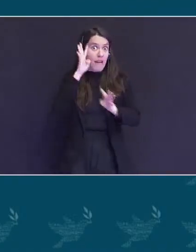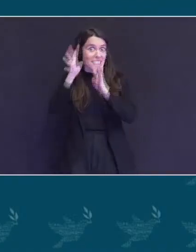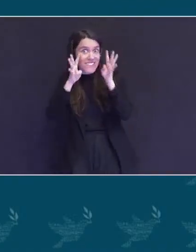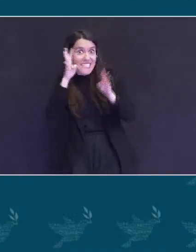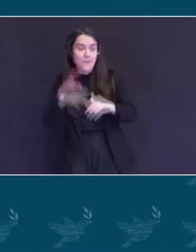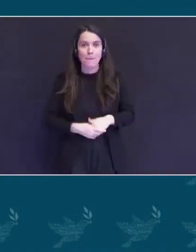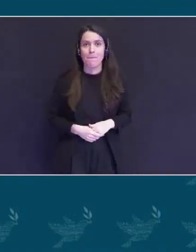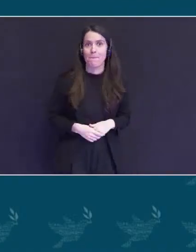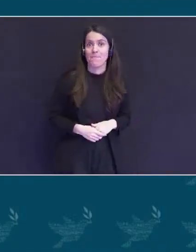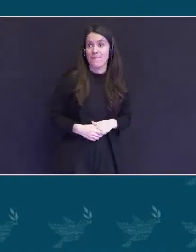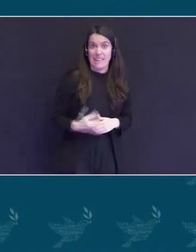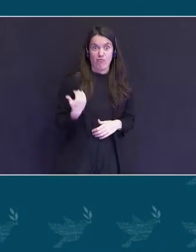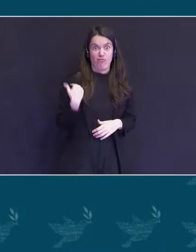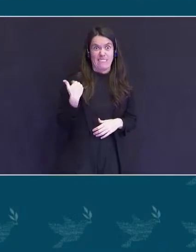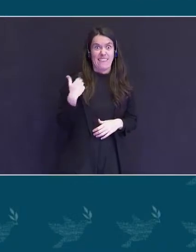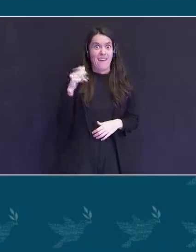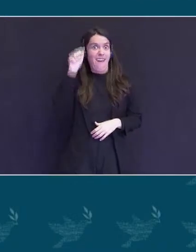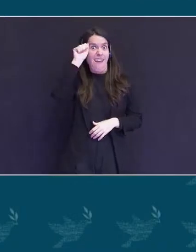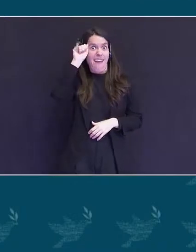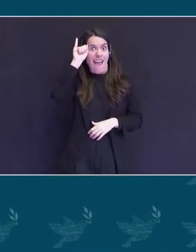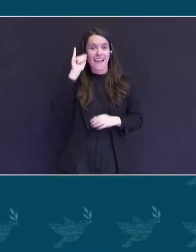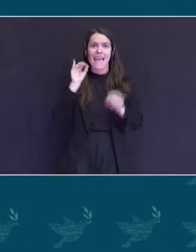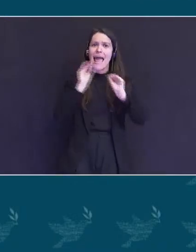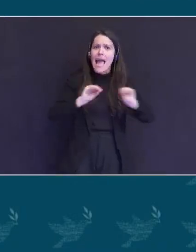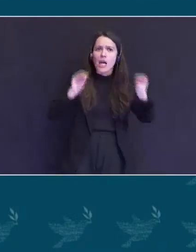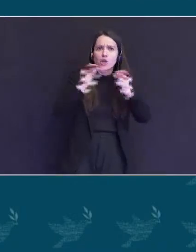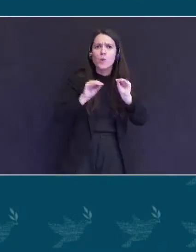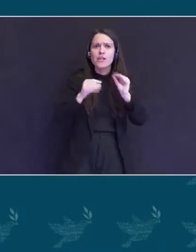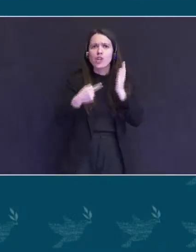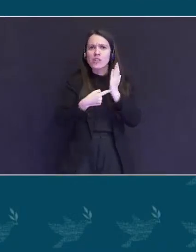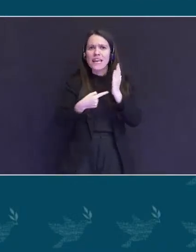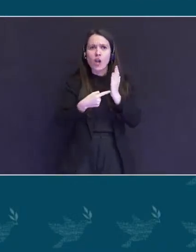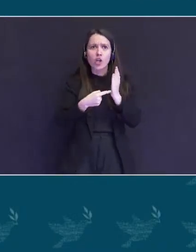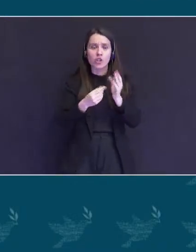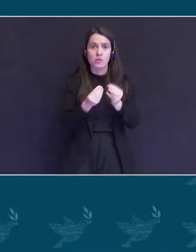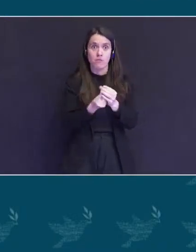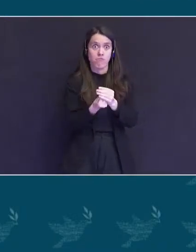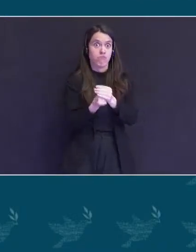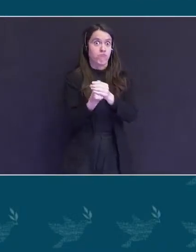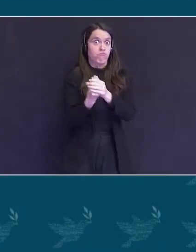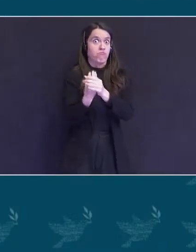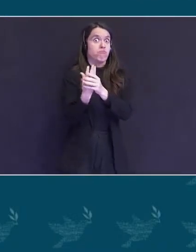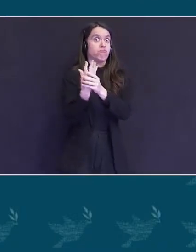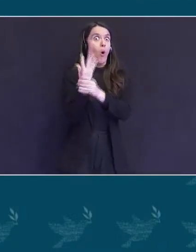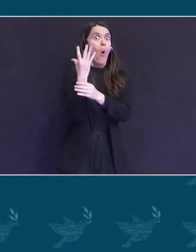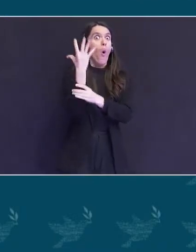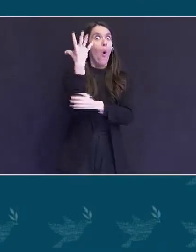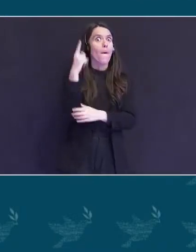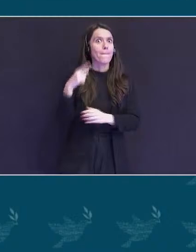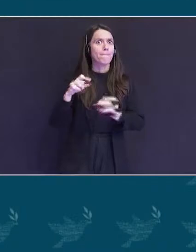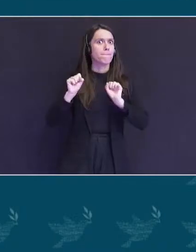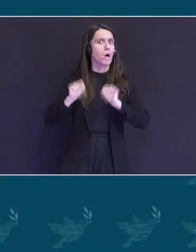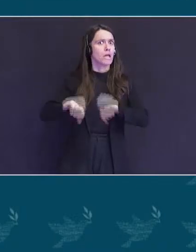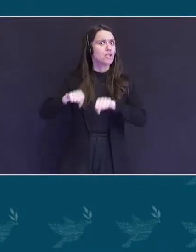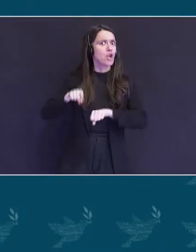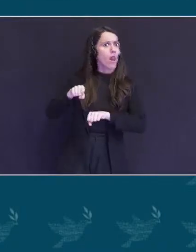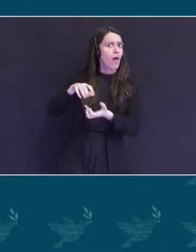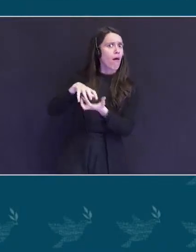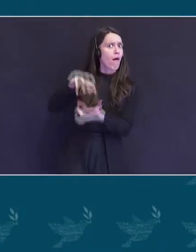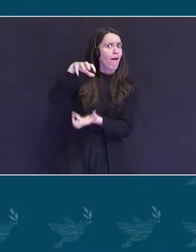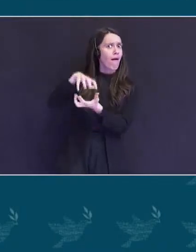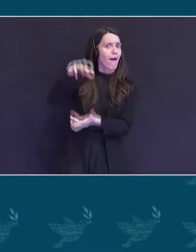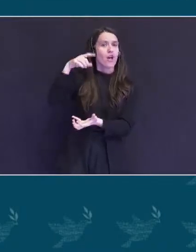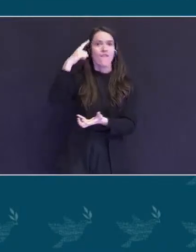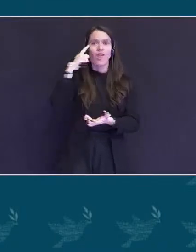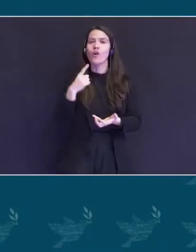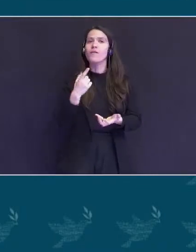Recently, AI and education technology have emerged as tools with potential for protecting